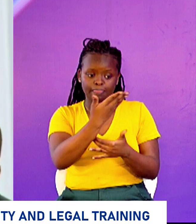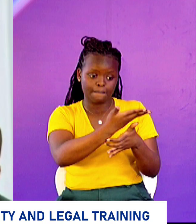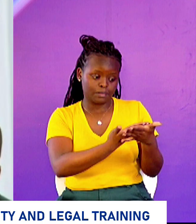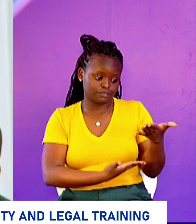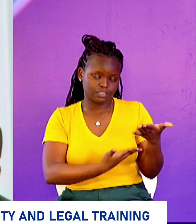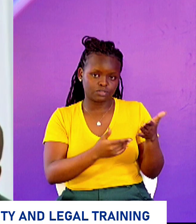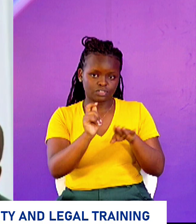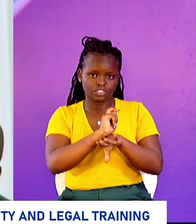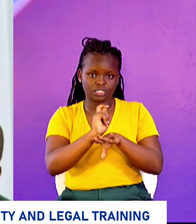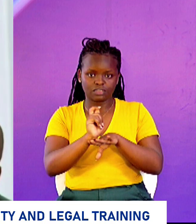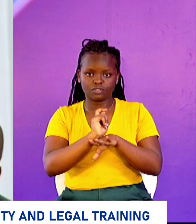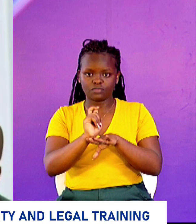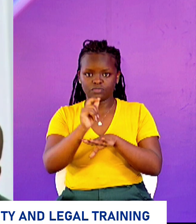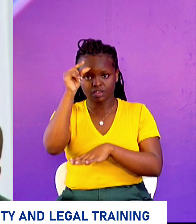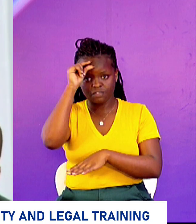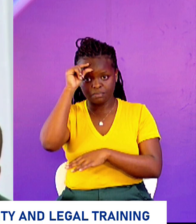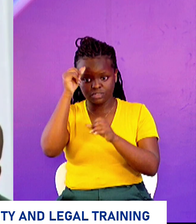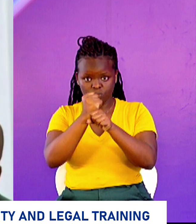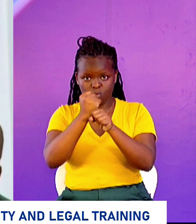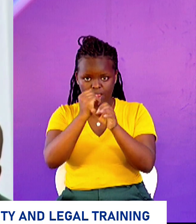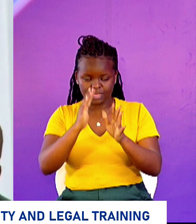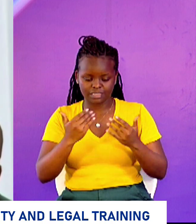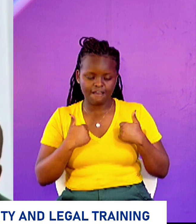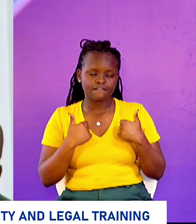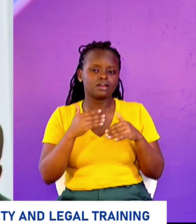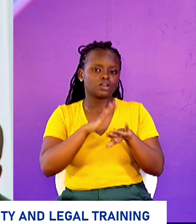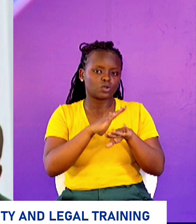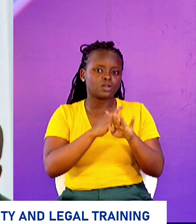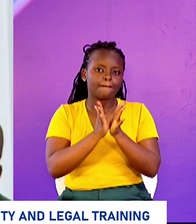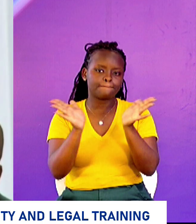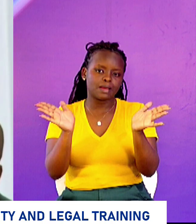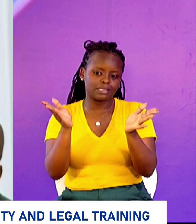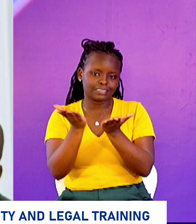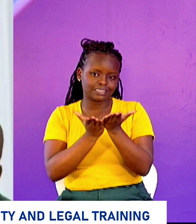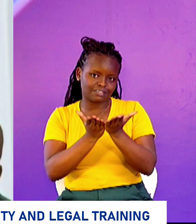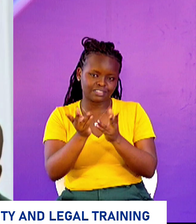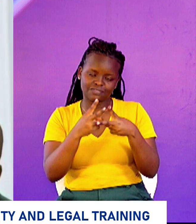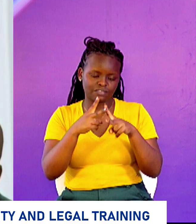training of civil servants to have an effective public service is